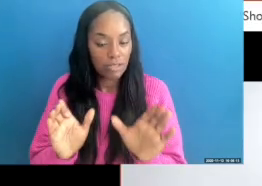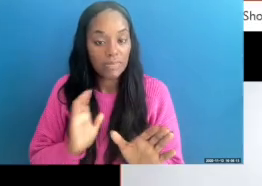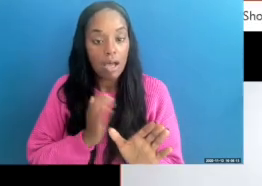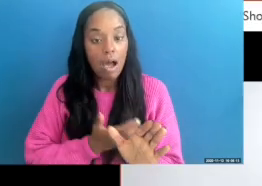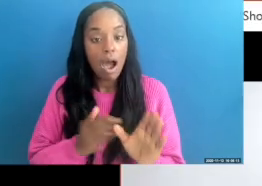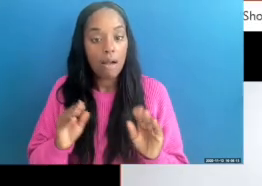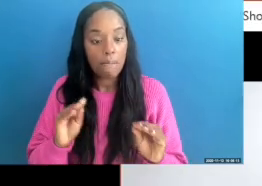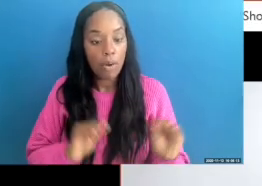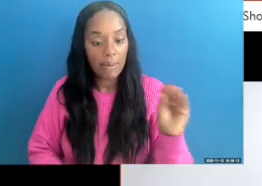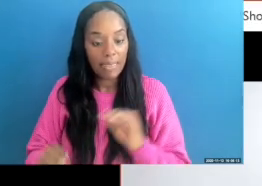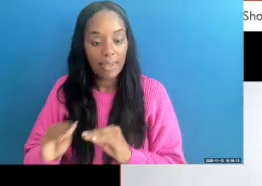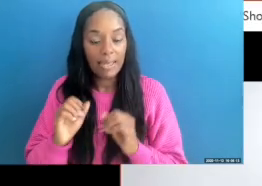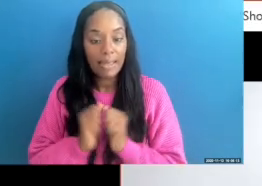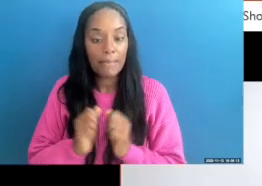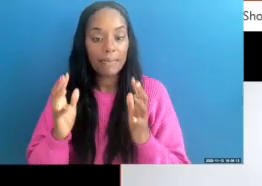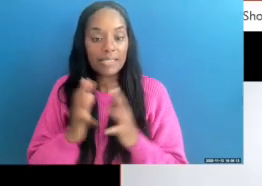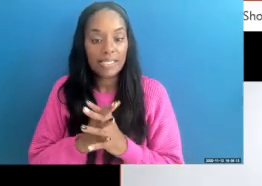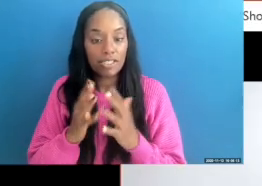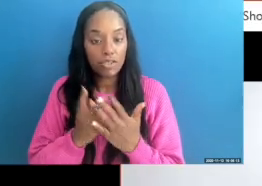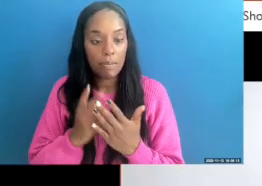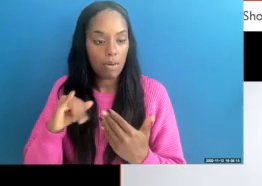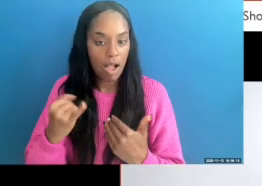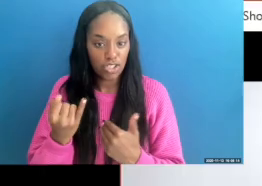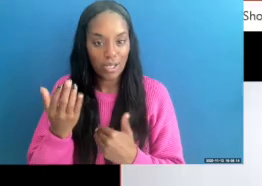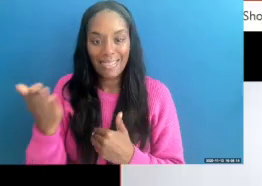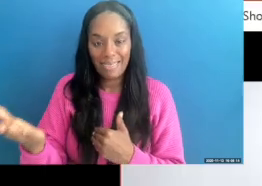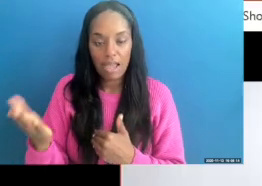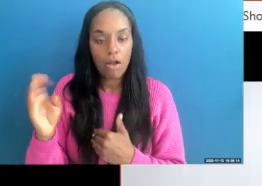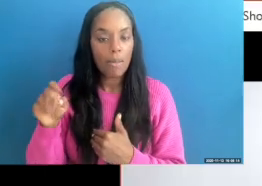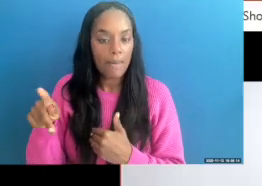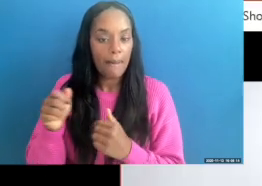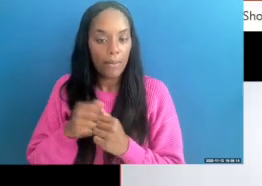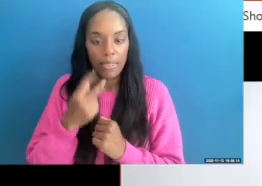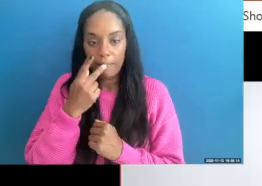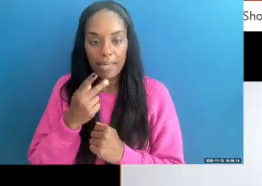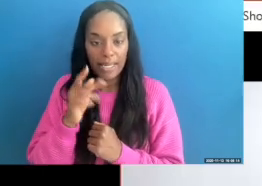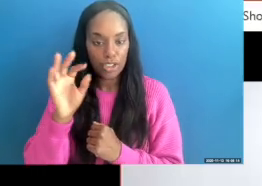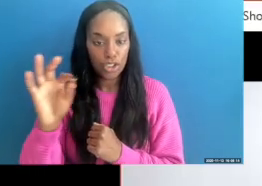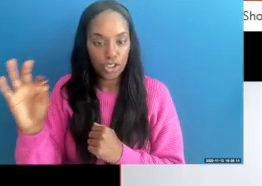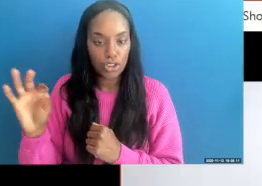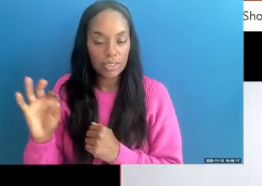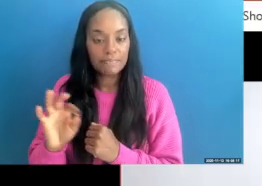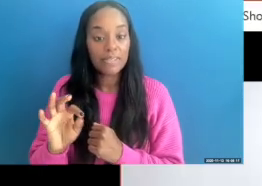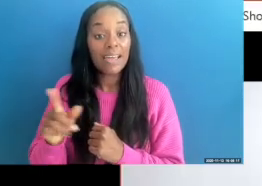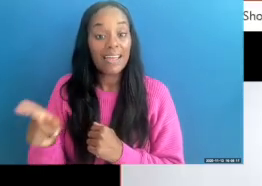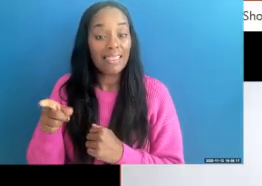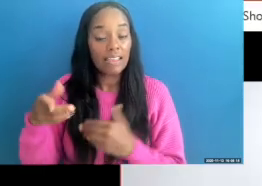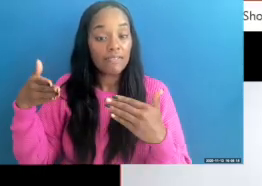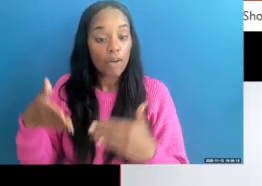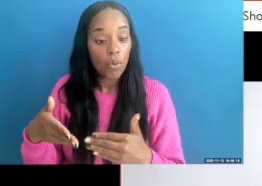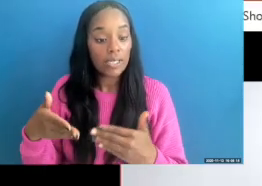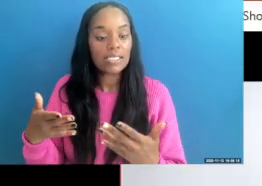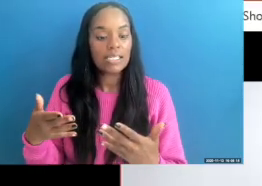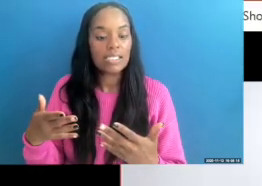mobility implementation projects, which are shown on the map with pink circles, focus on